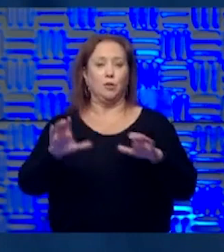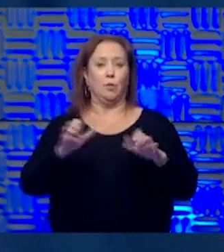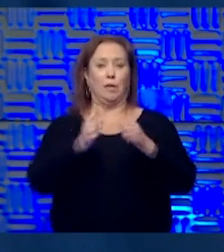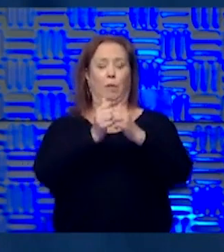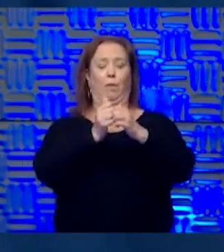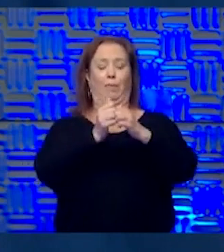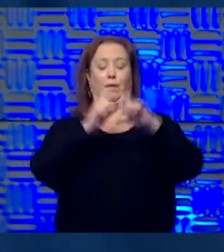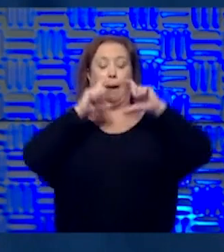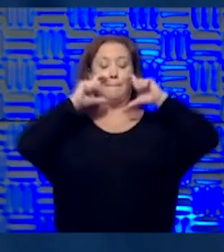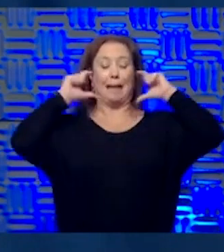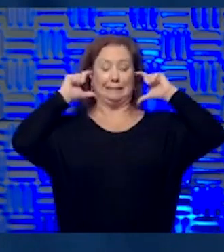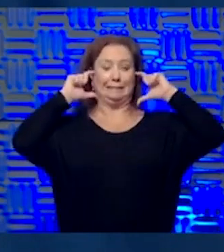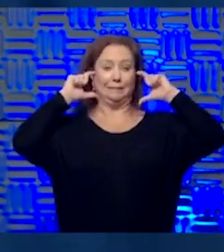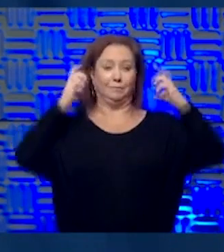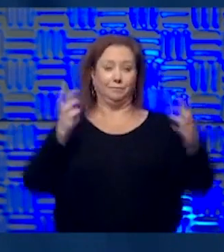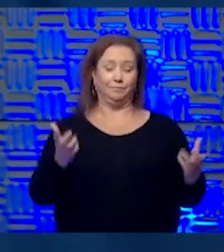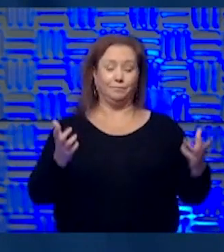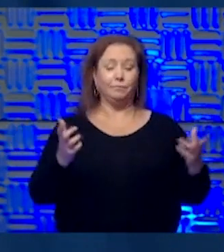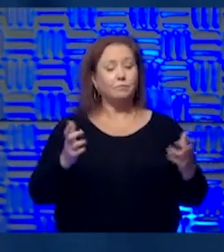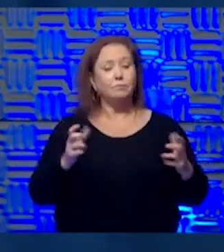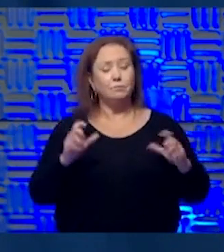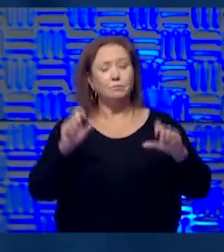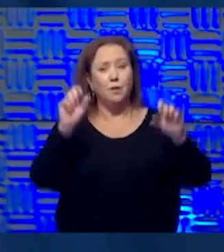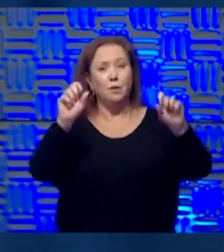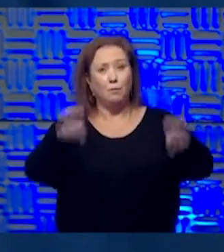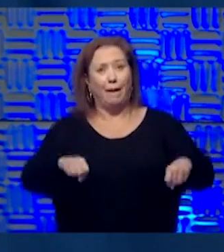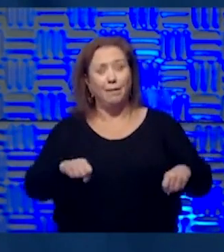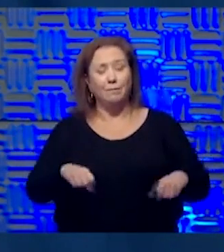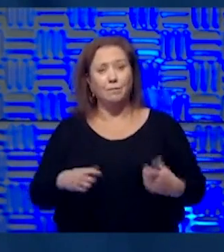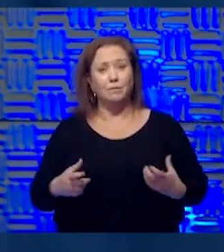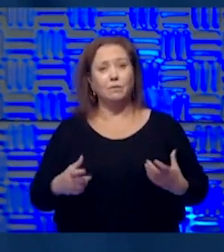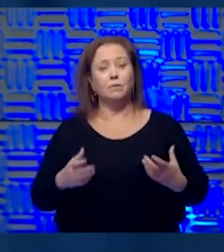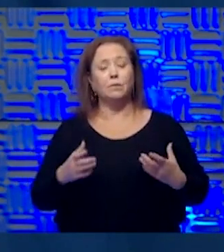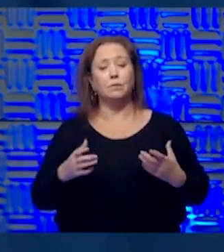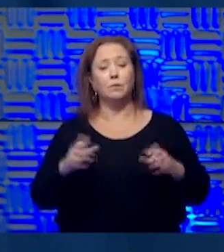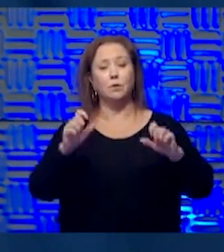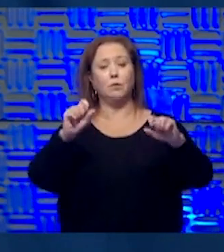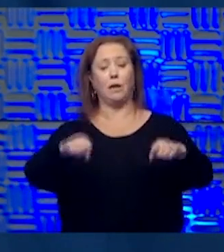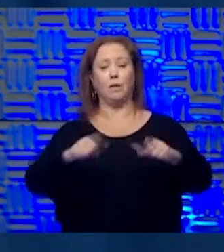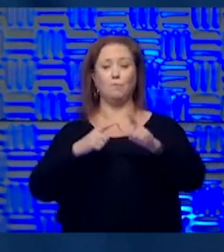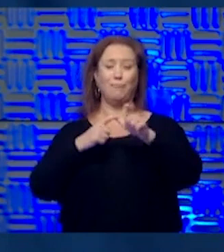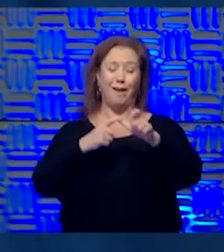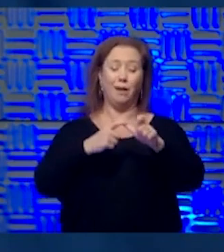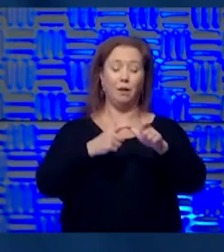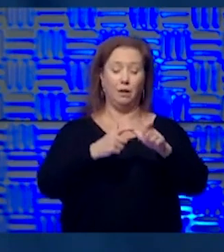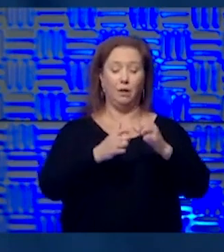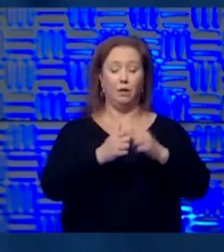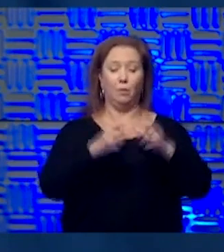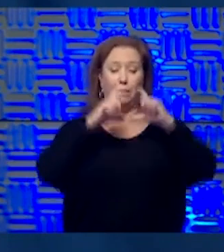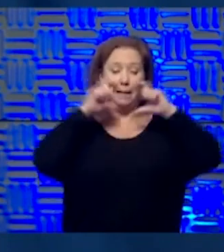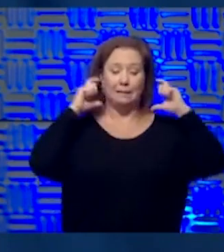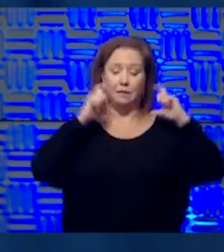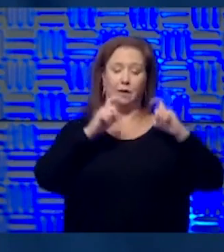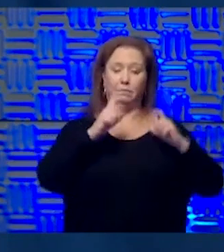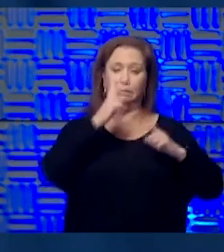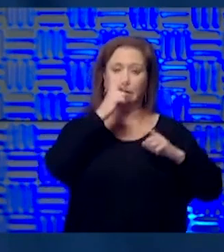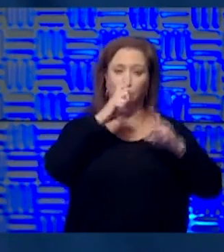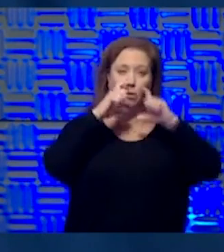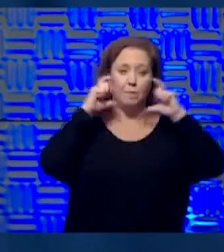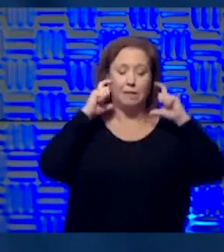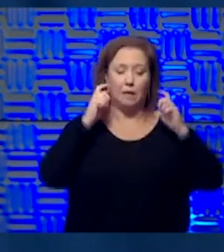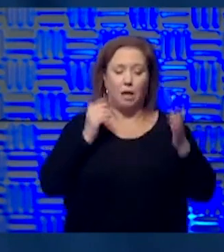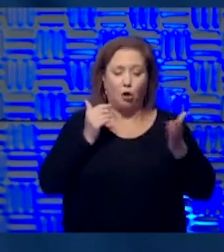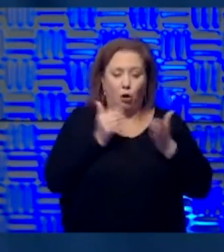mask on, there are ways to do that. There are ways to probably do a run, but you're not going to be able to wear a mask. You're going to be in such